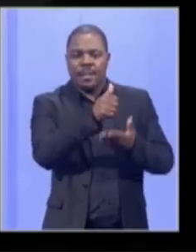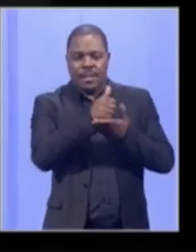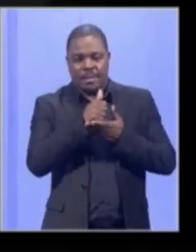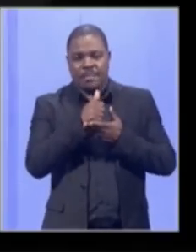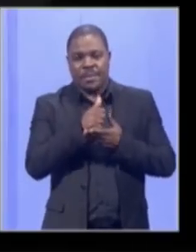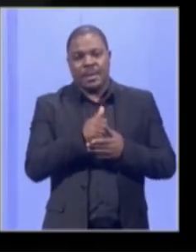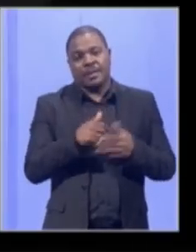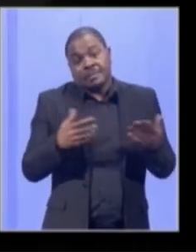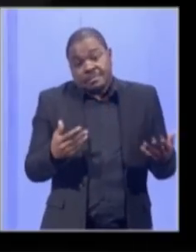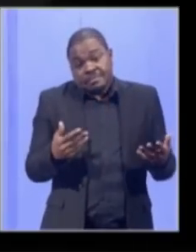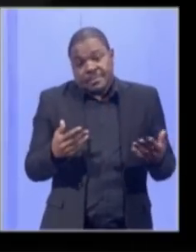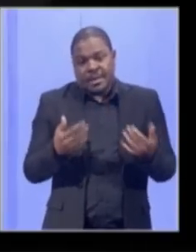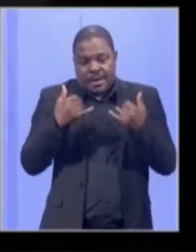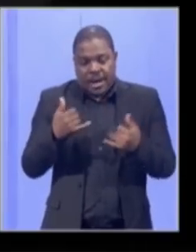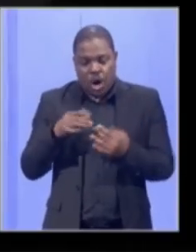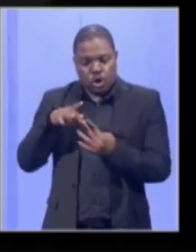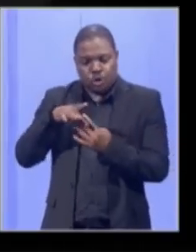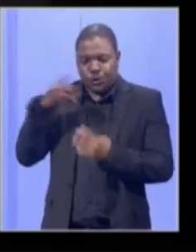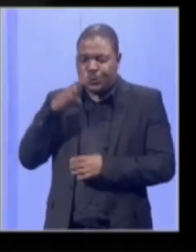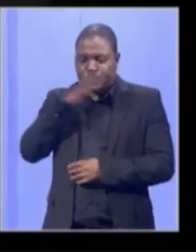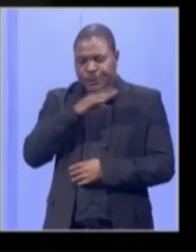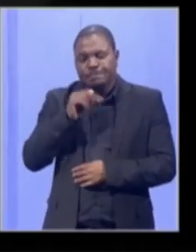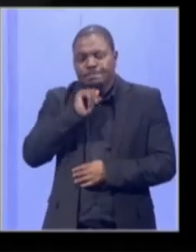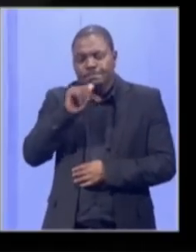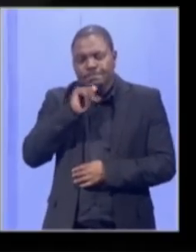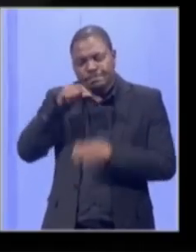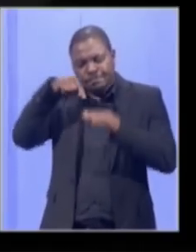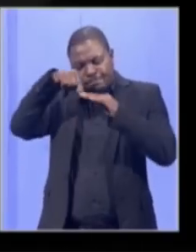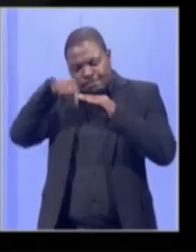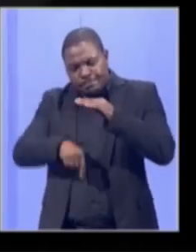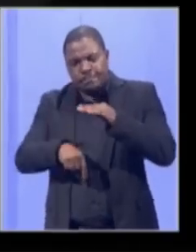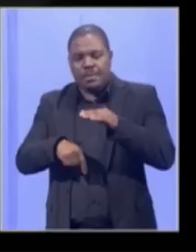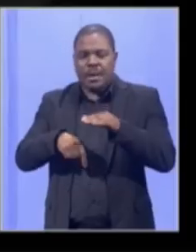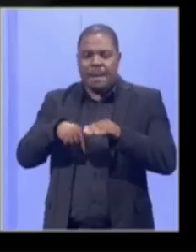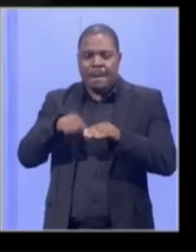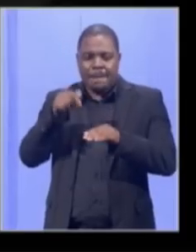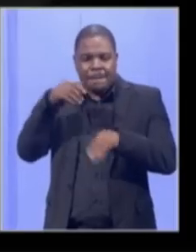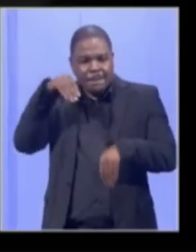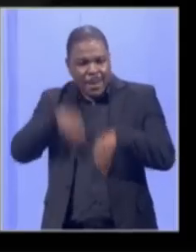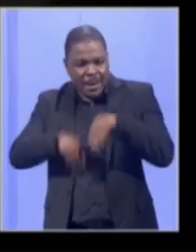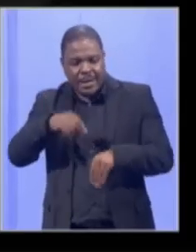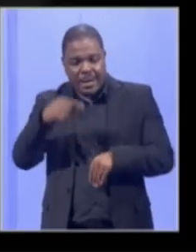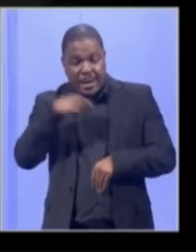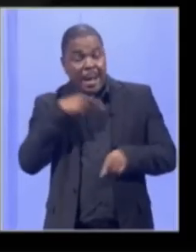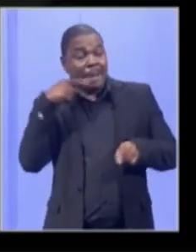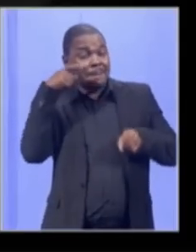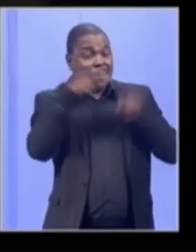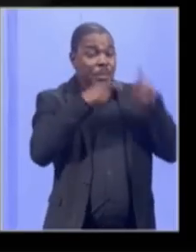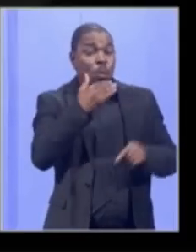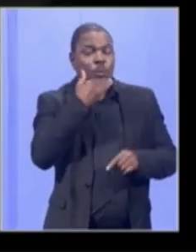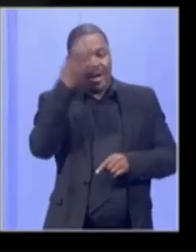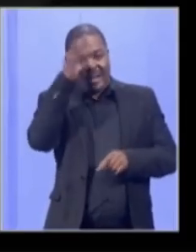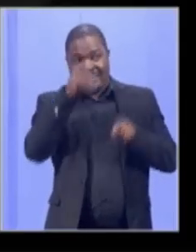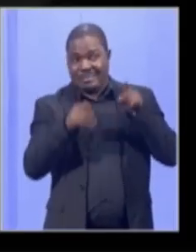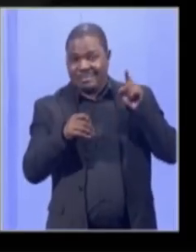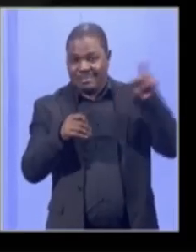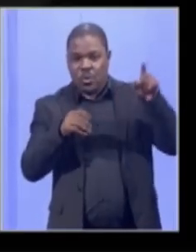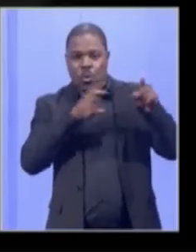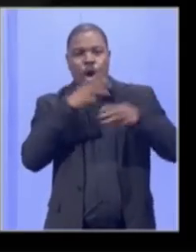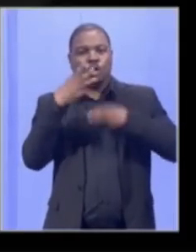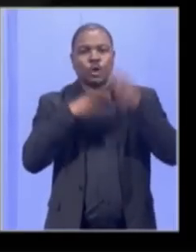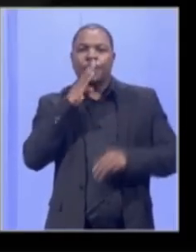ikrea gore a bana choice ntle le go kena gare go lefatshe. We blame the government because of lack of